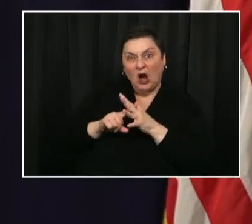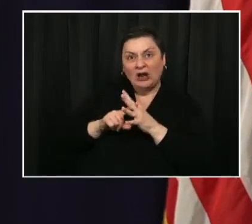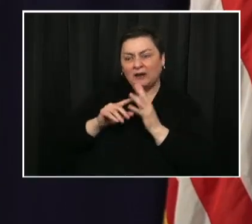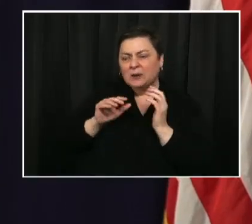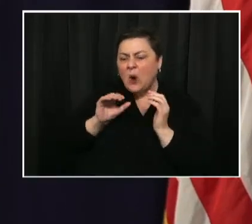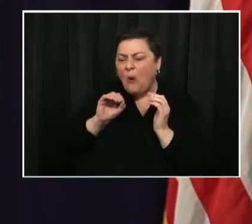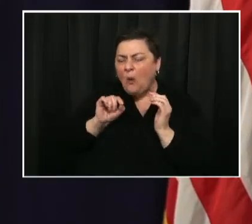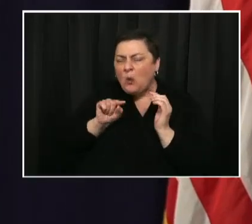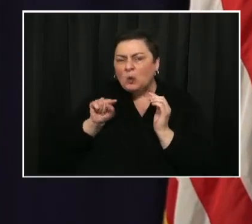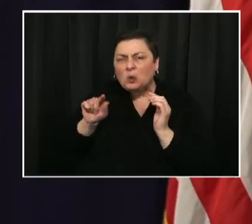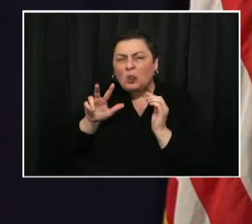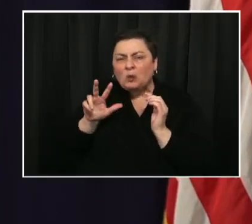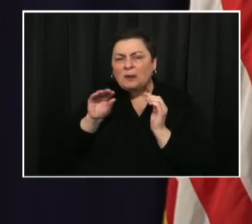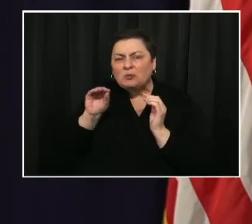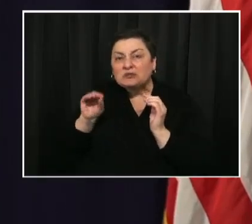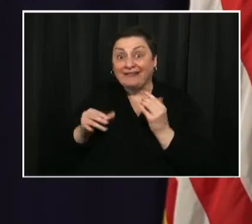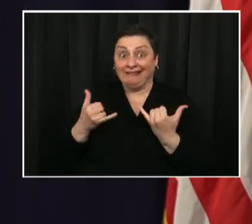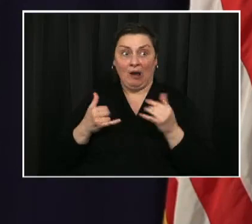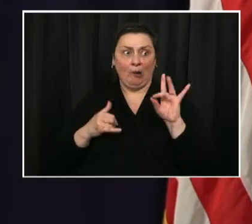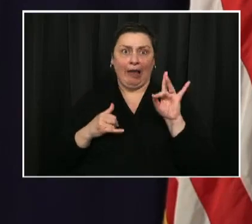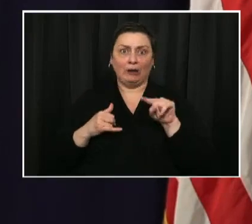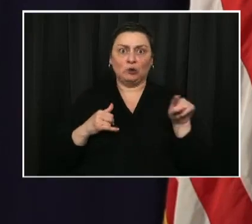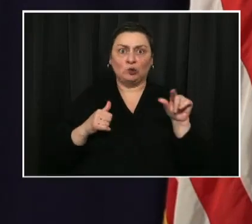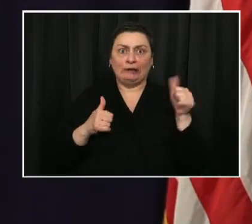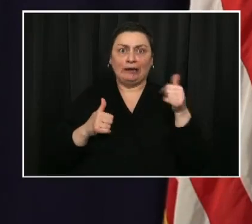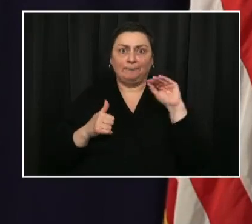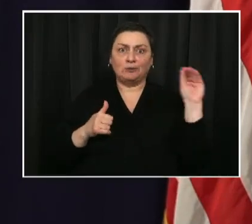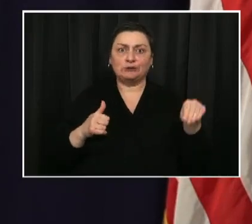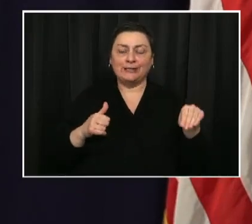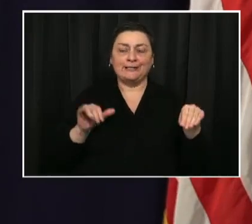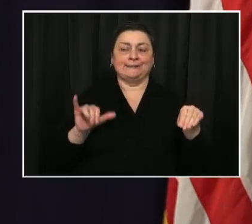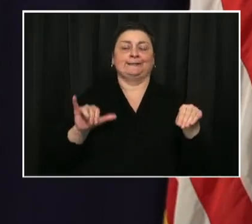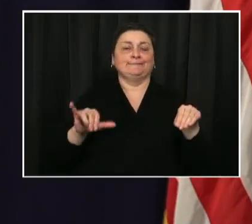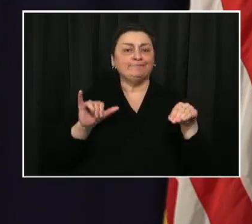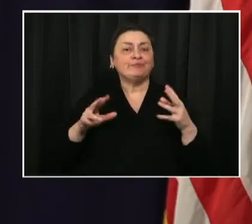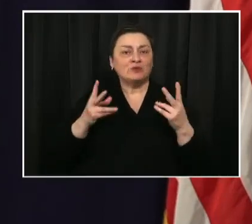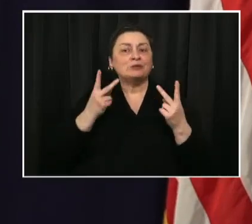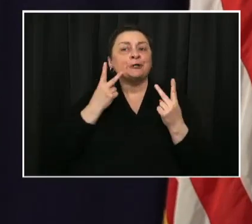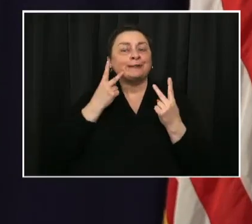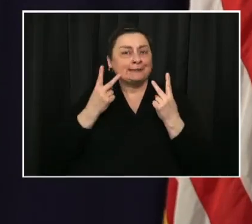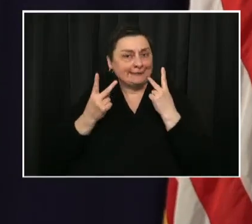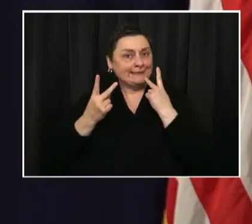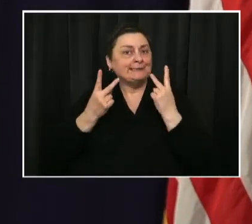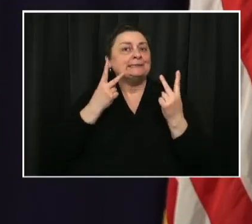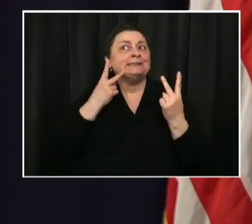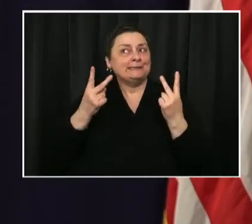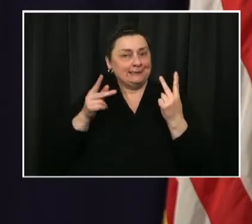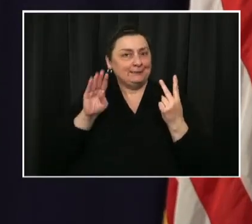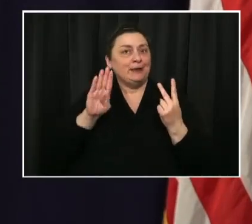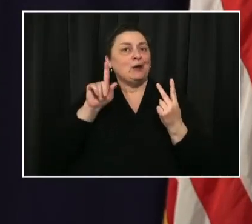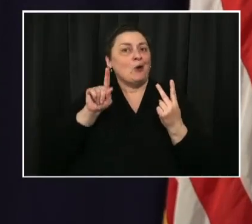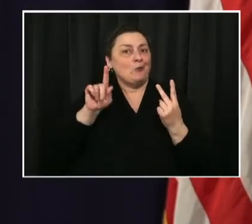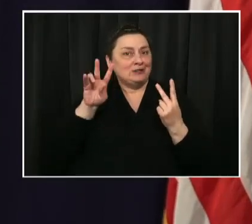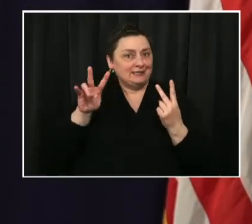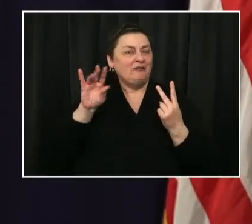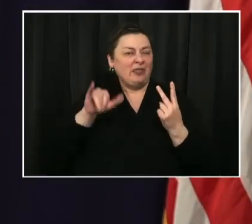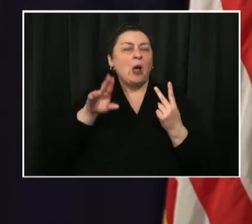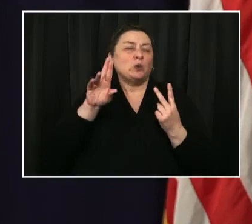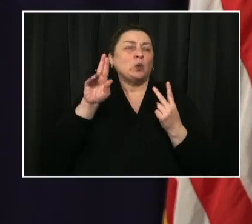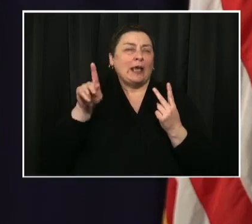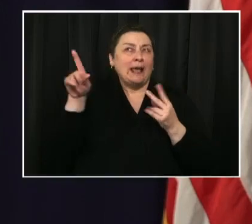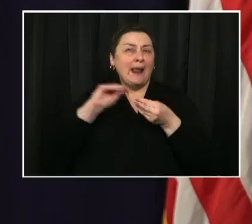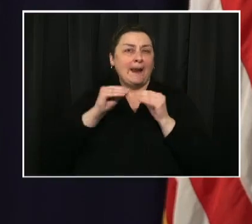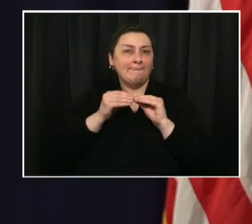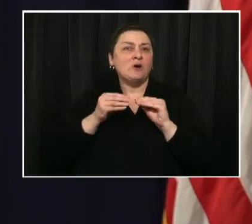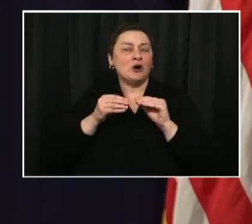3% range. So we certainly have seen the prevalence of the UK variant or B117 variant increase over